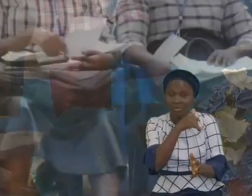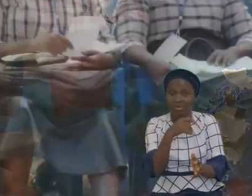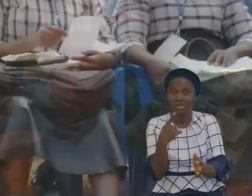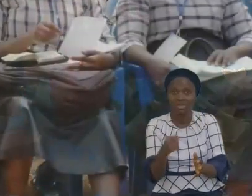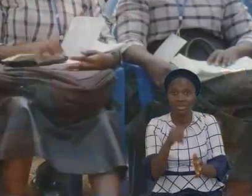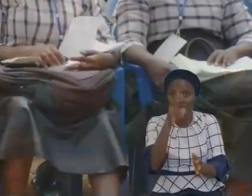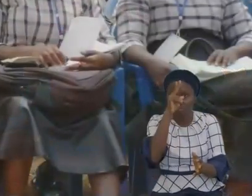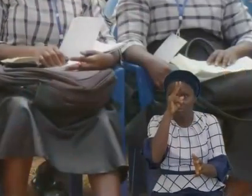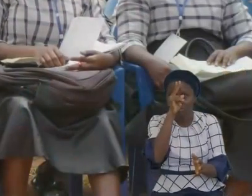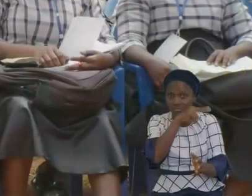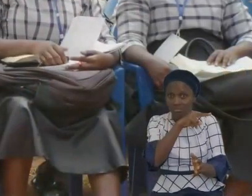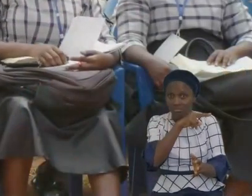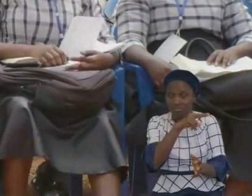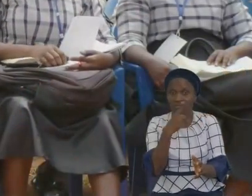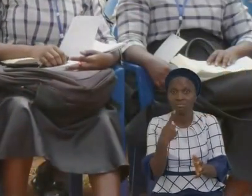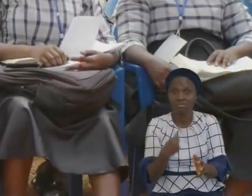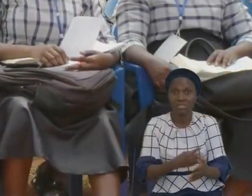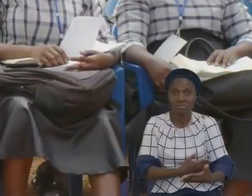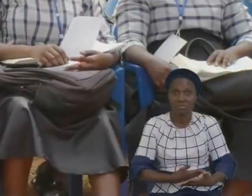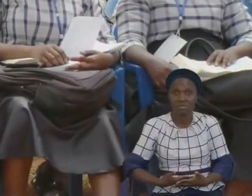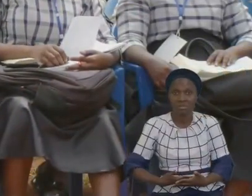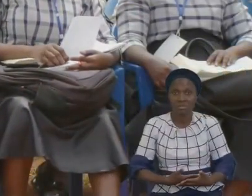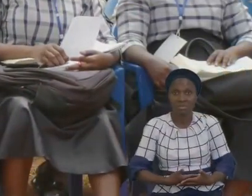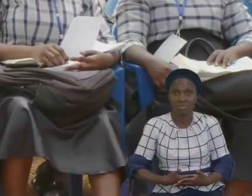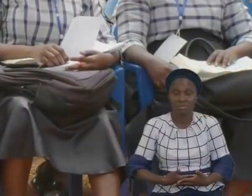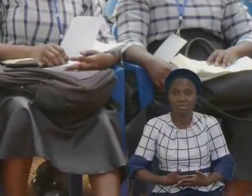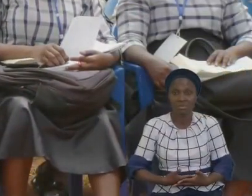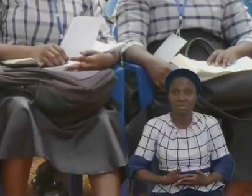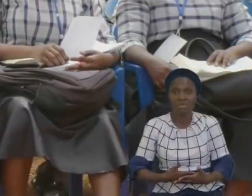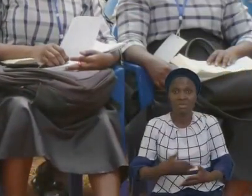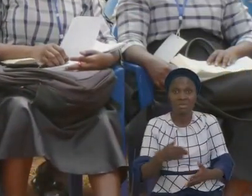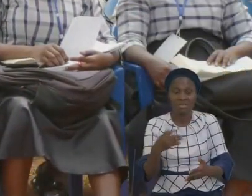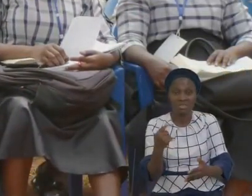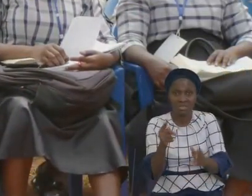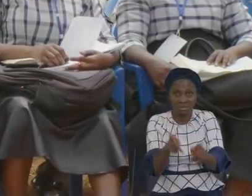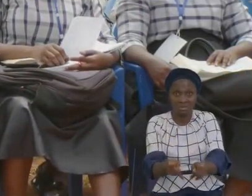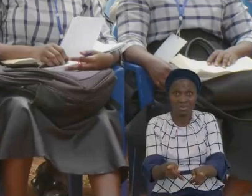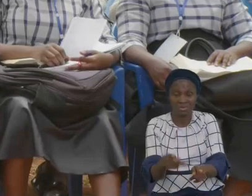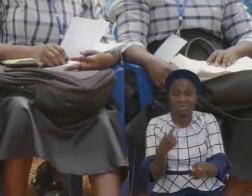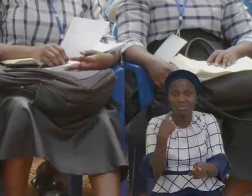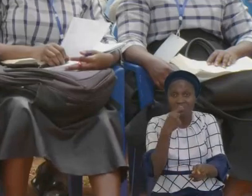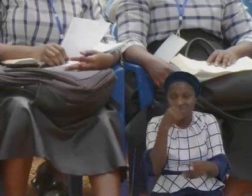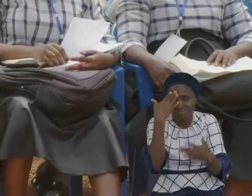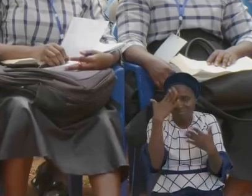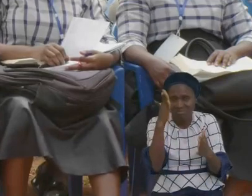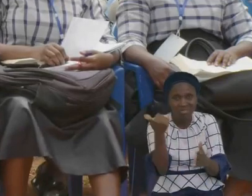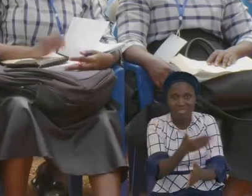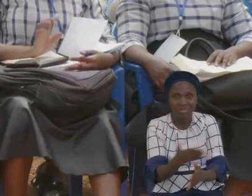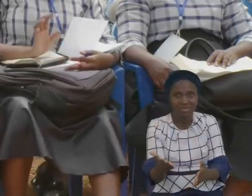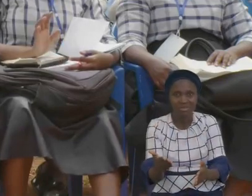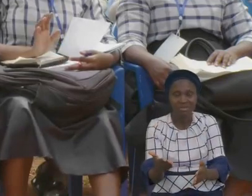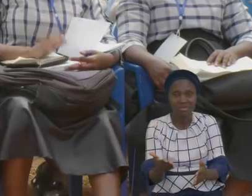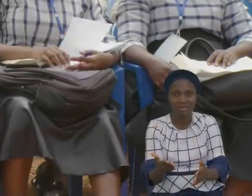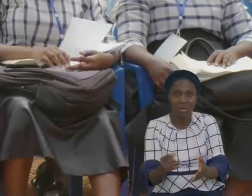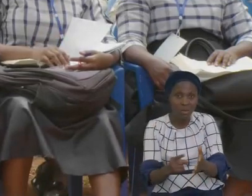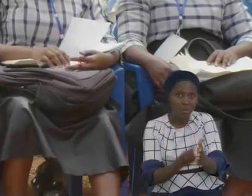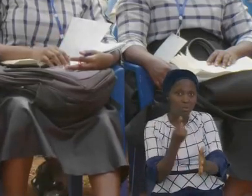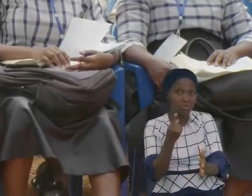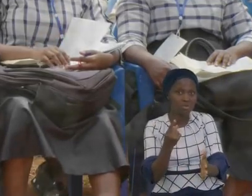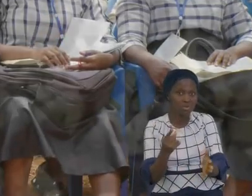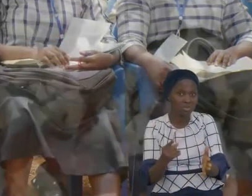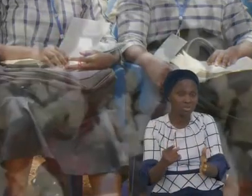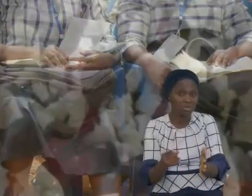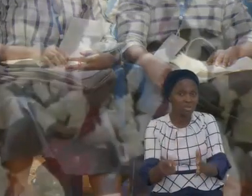know anything, once he steps on that way, he'll keep on walking and